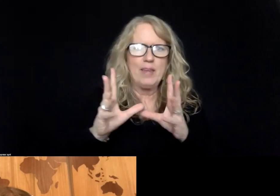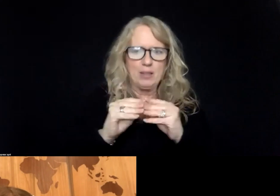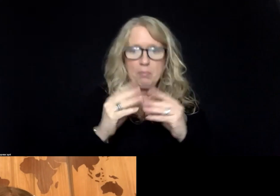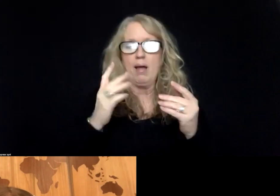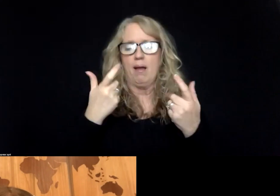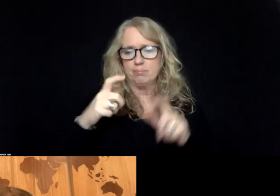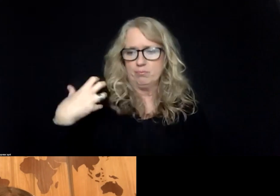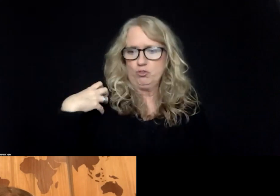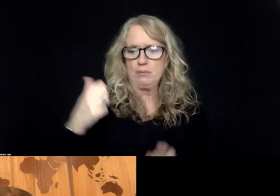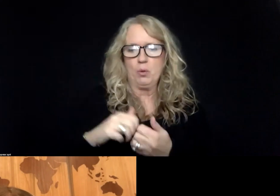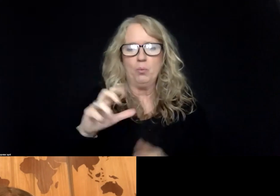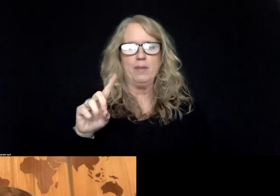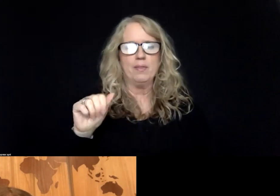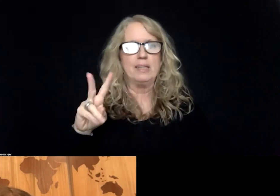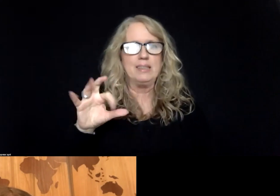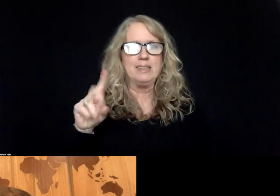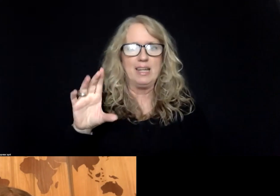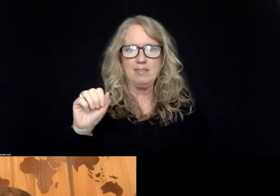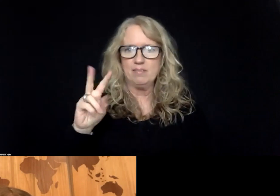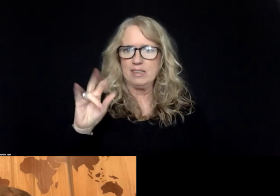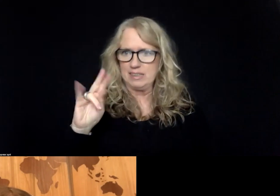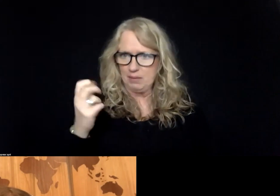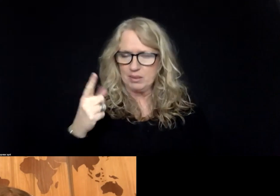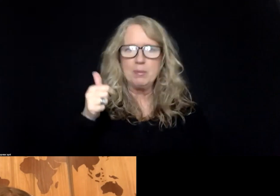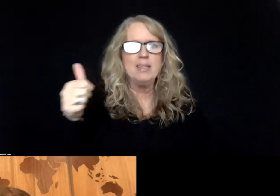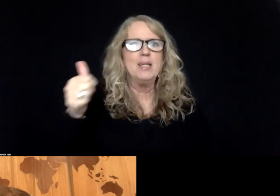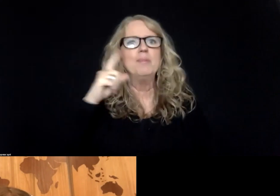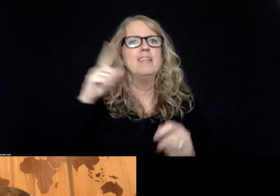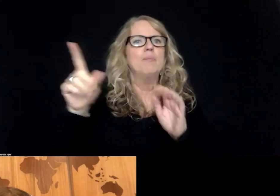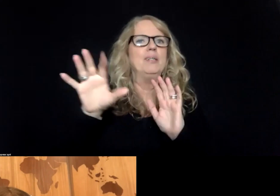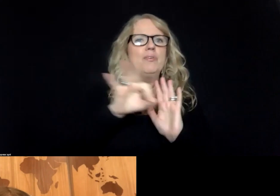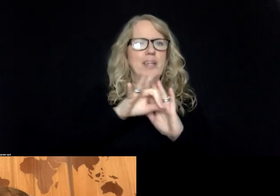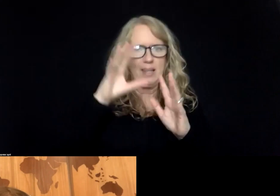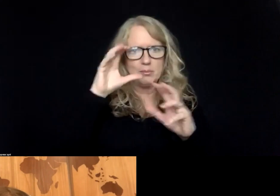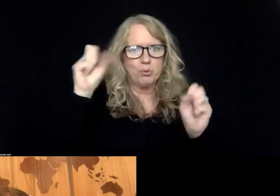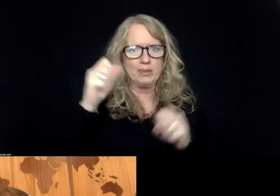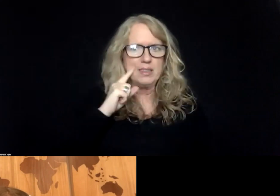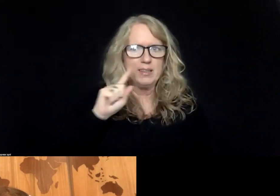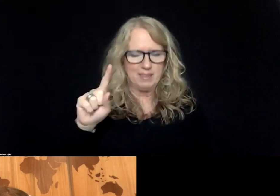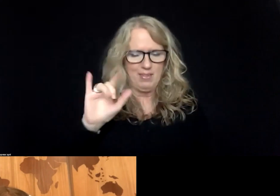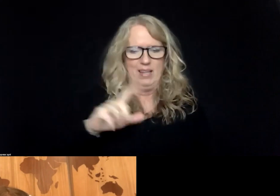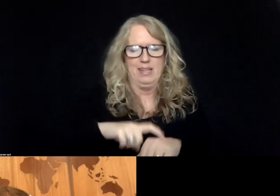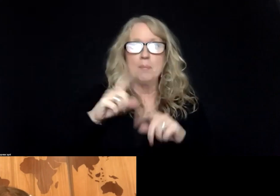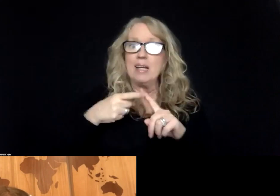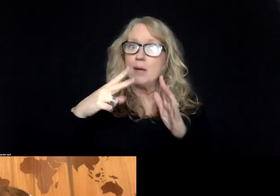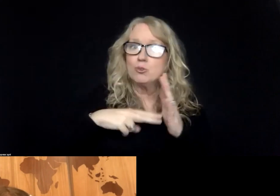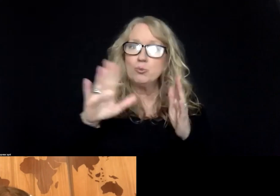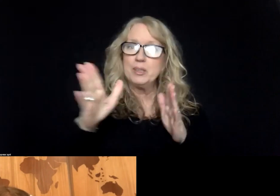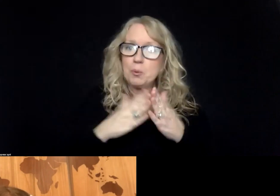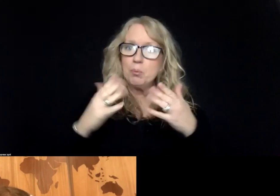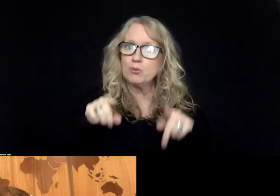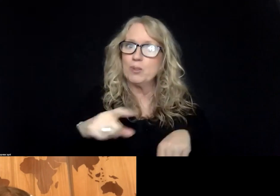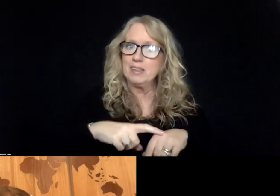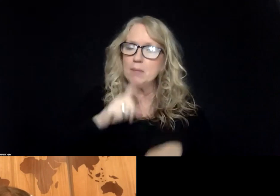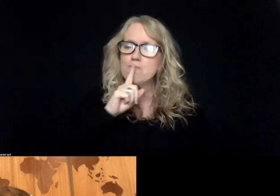conference with David Covington, who was then the president-elect of AAS. And I was reading your book, Behave, at the time and said, we really